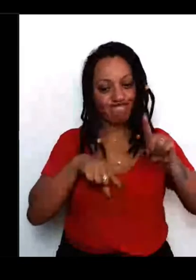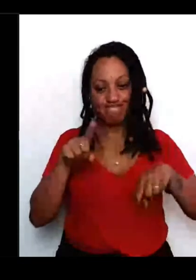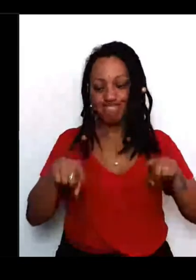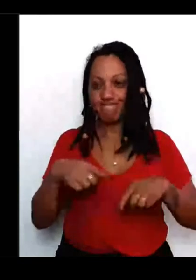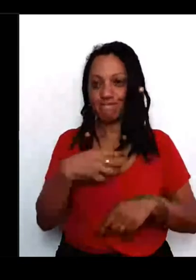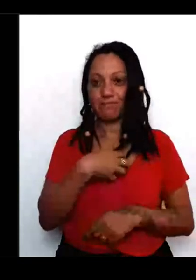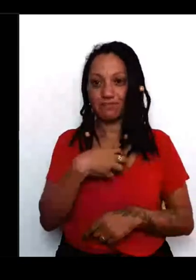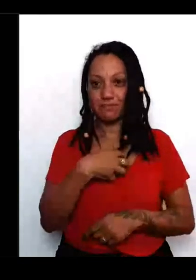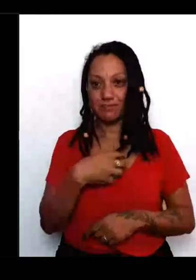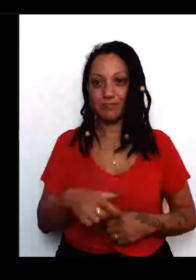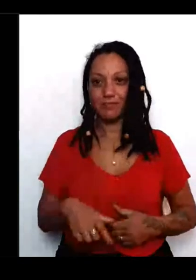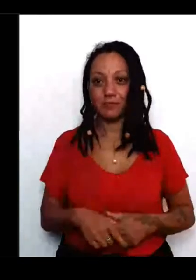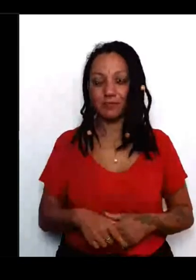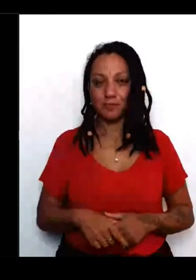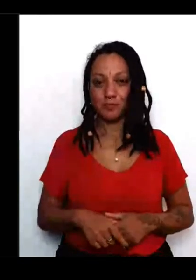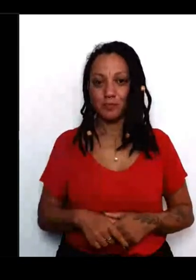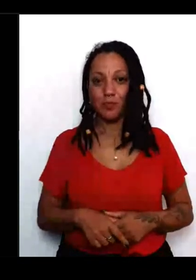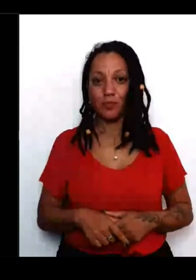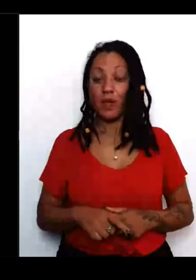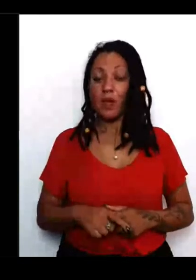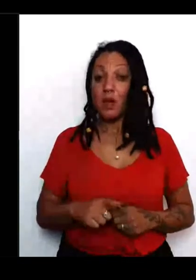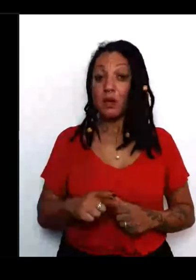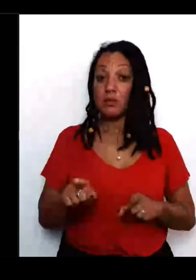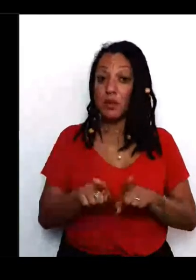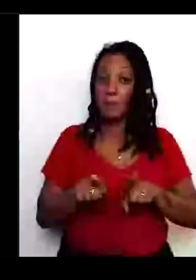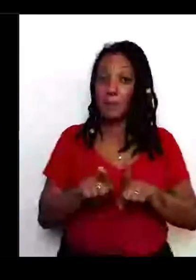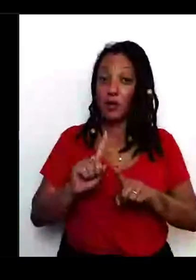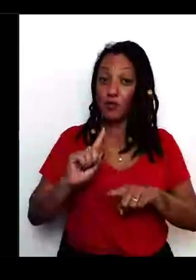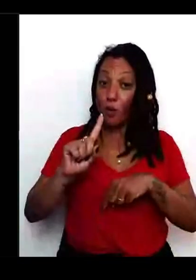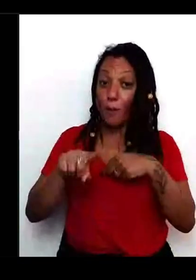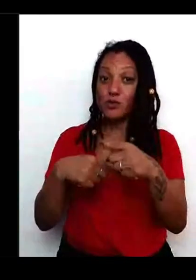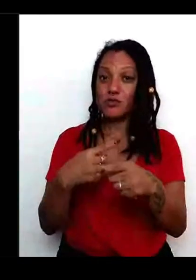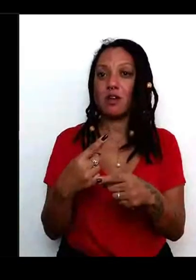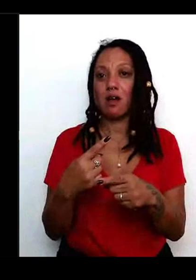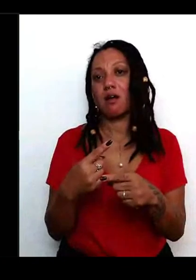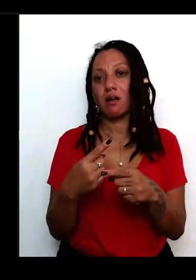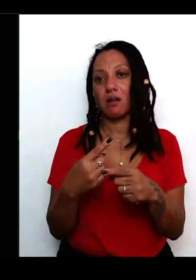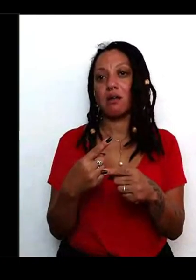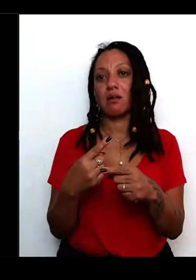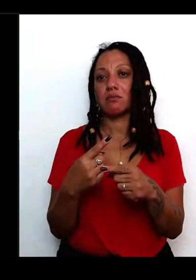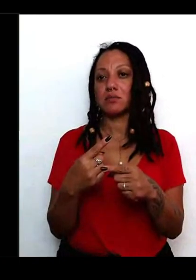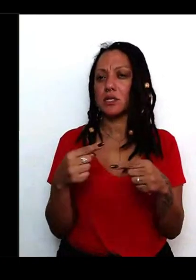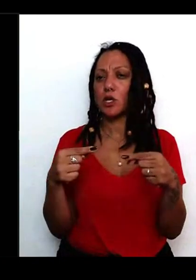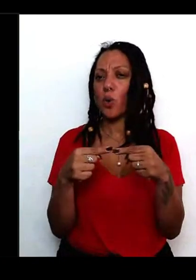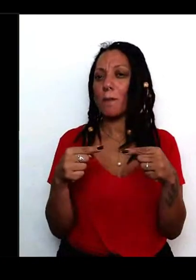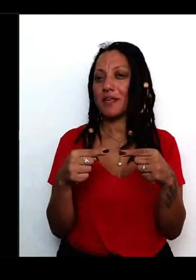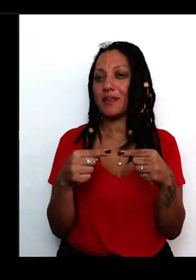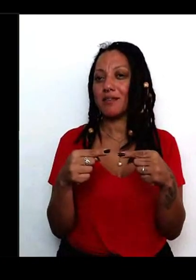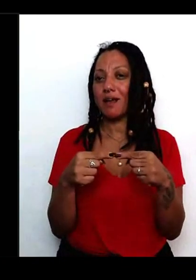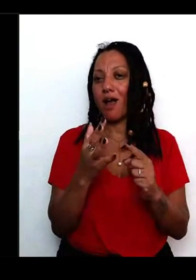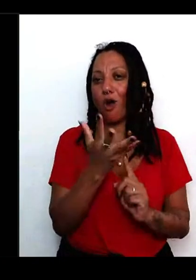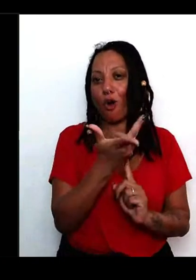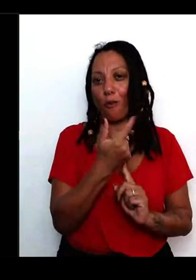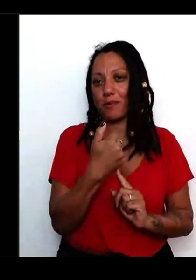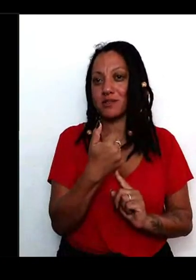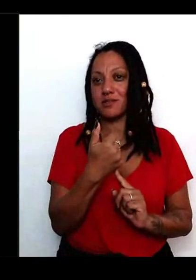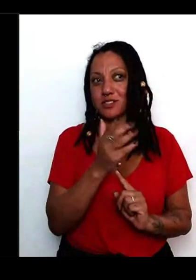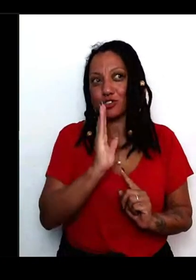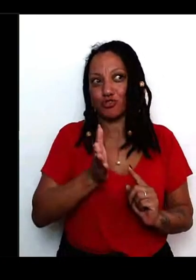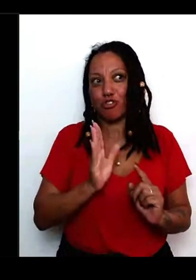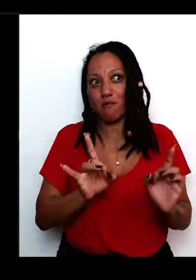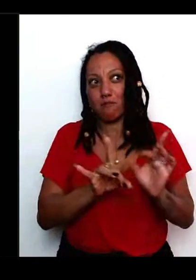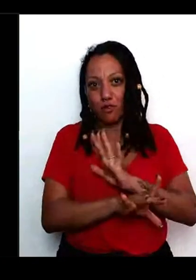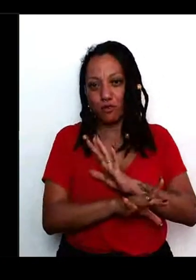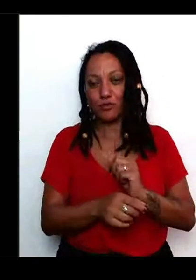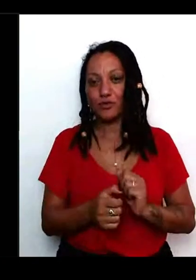work and particularly butterfly for Oakland is that there is a structure that holds